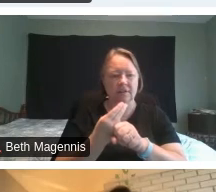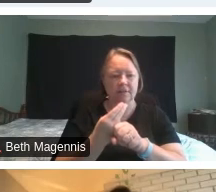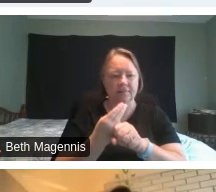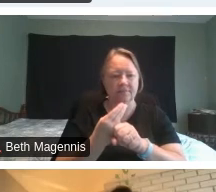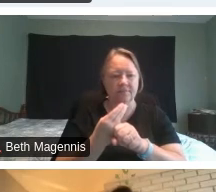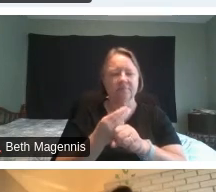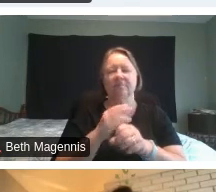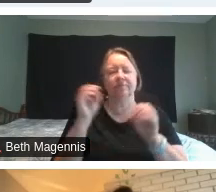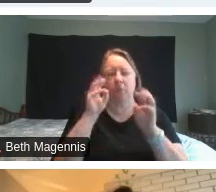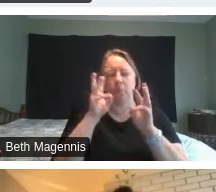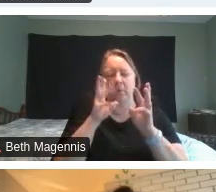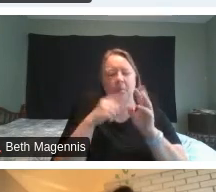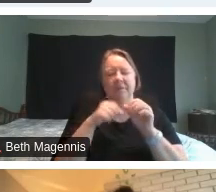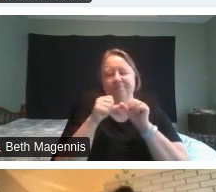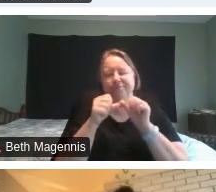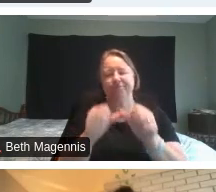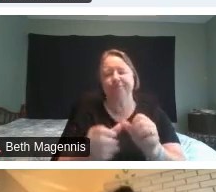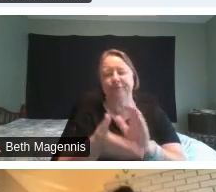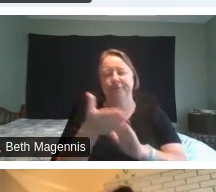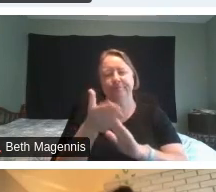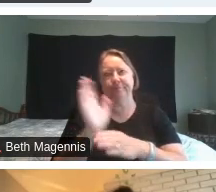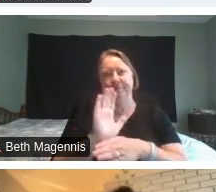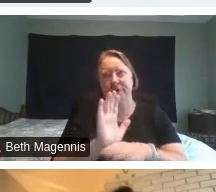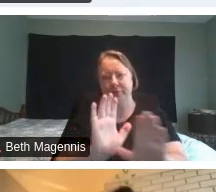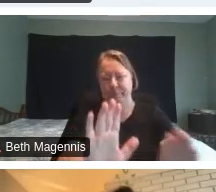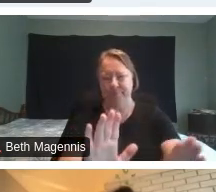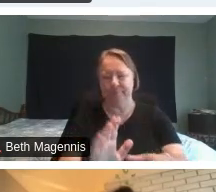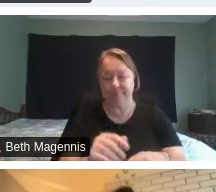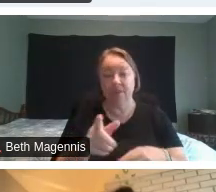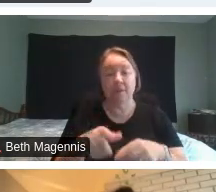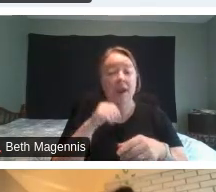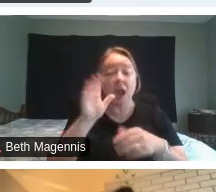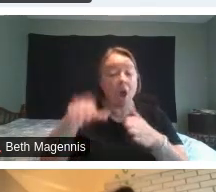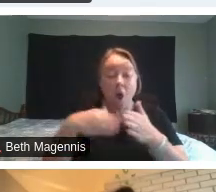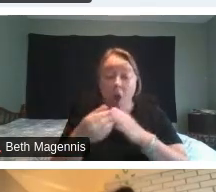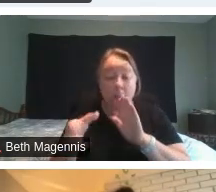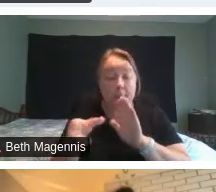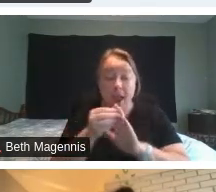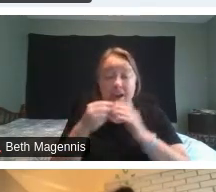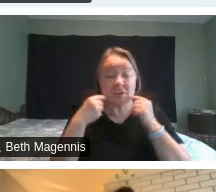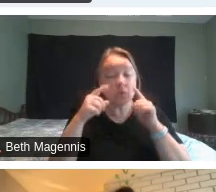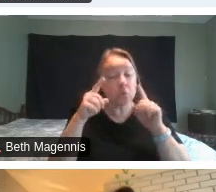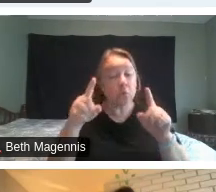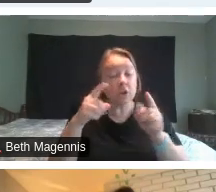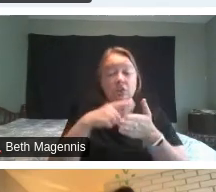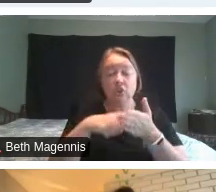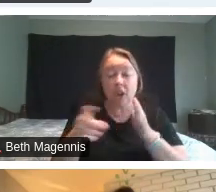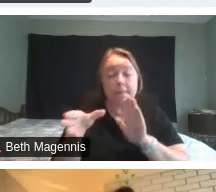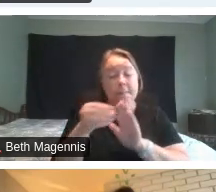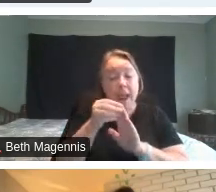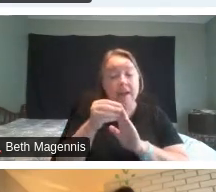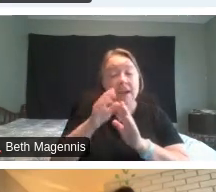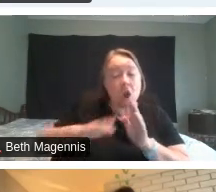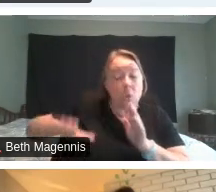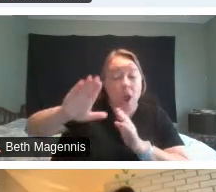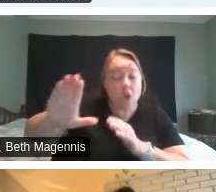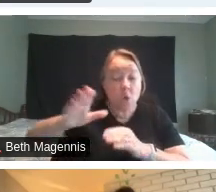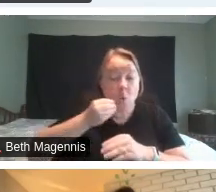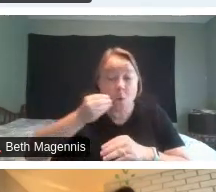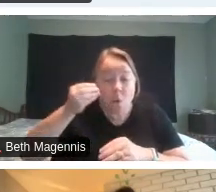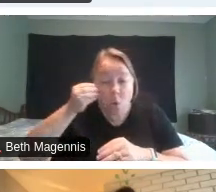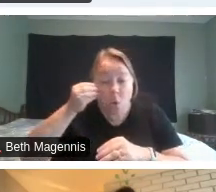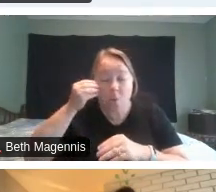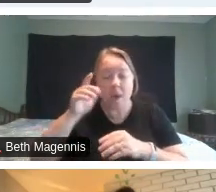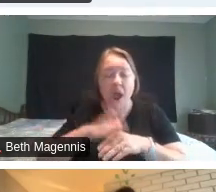no worries, let's keep the video going. Yep. So not all magnets work. Check out magnets around your house. Fridge